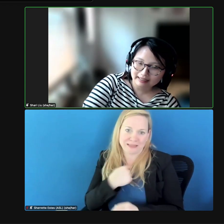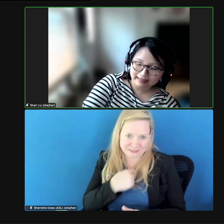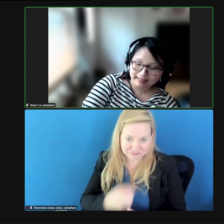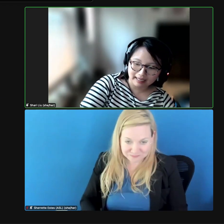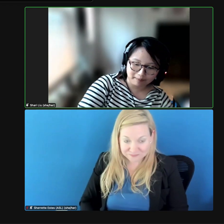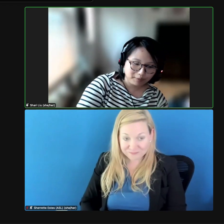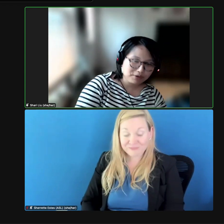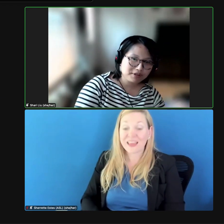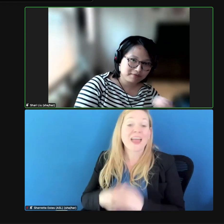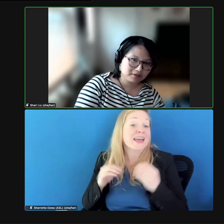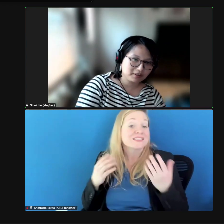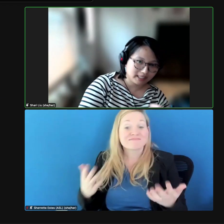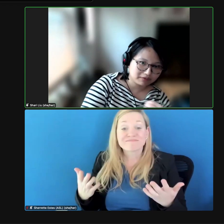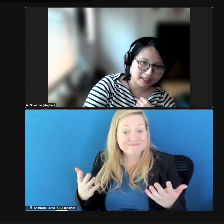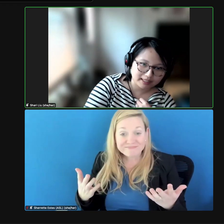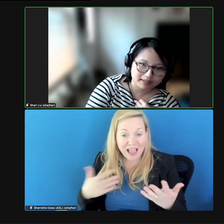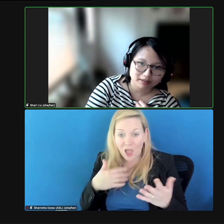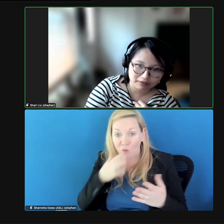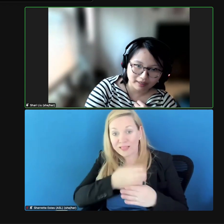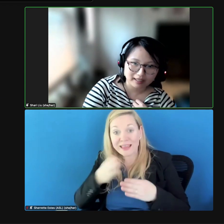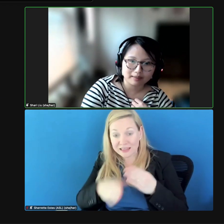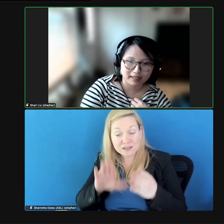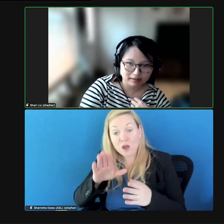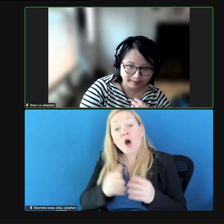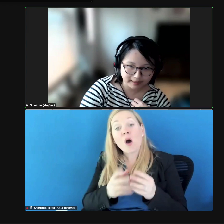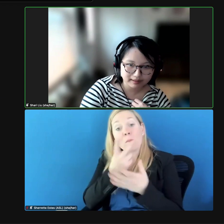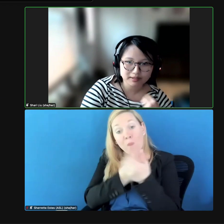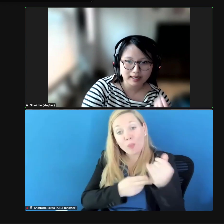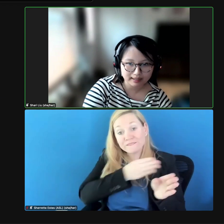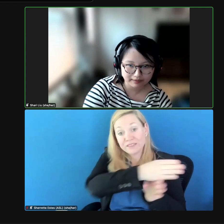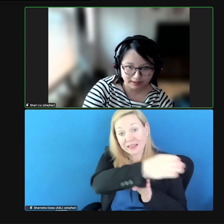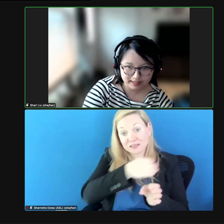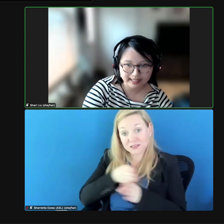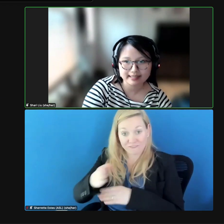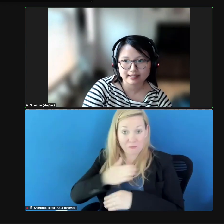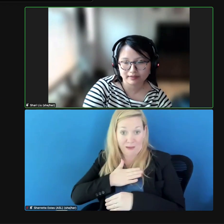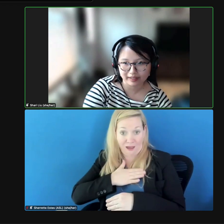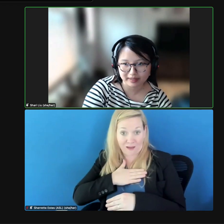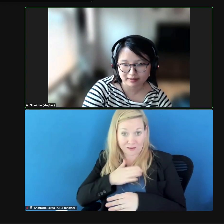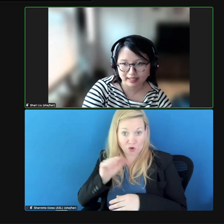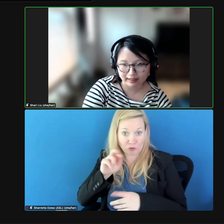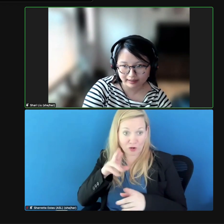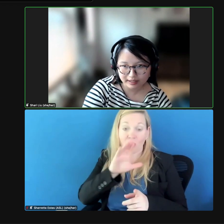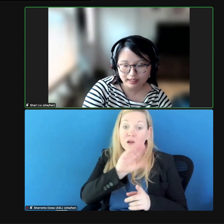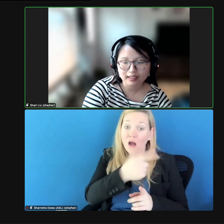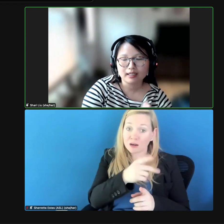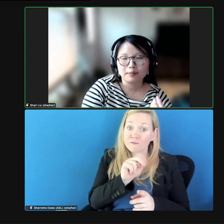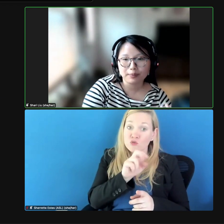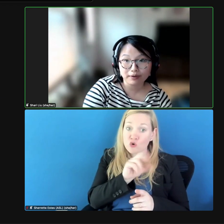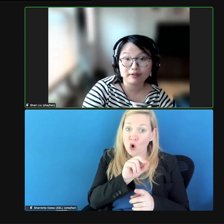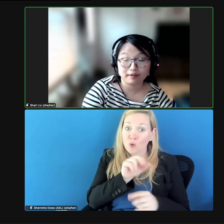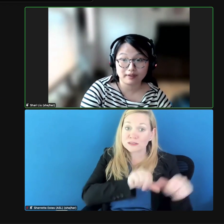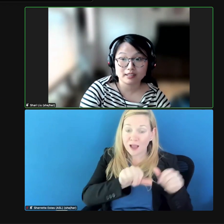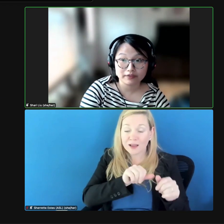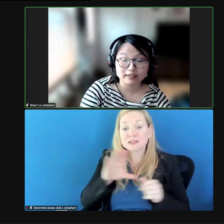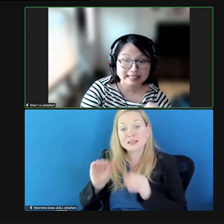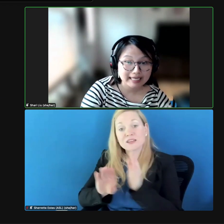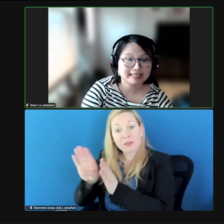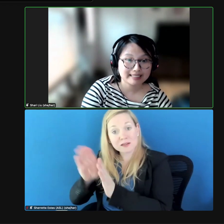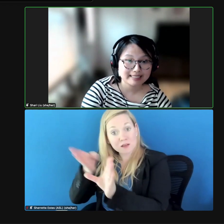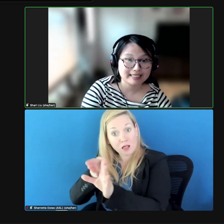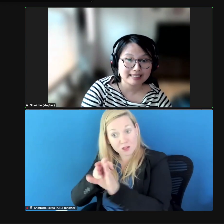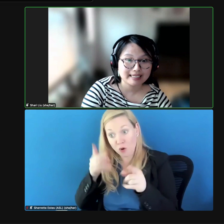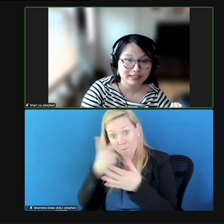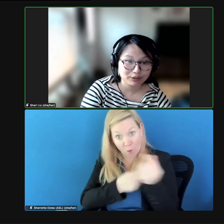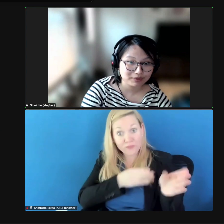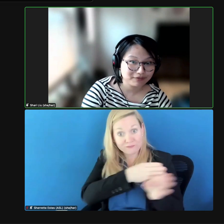classically, both the fields that I've worked in so far in my career, so cognitive neuroscience and developmental psychology, both of these fields tend